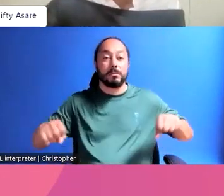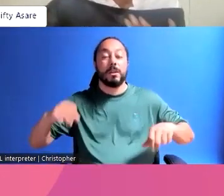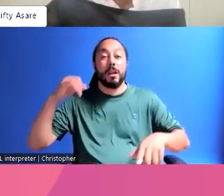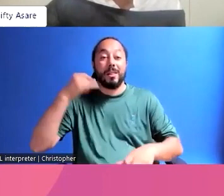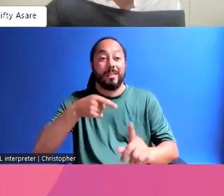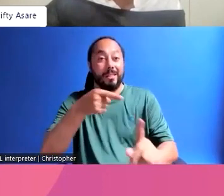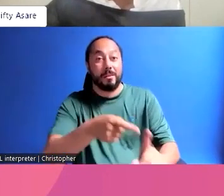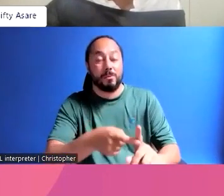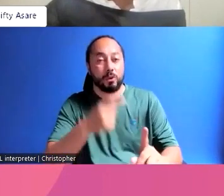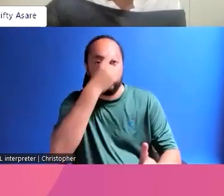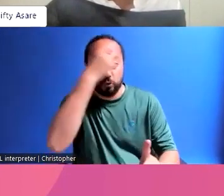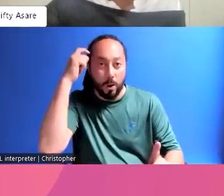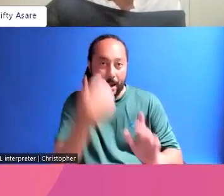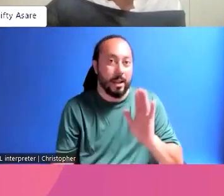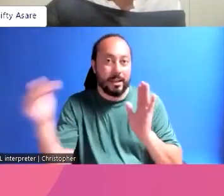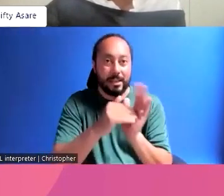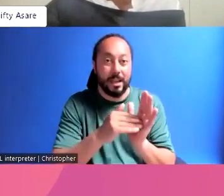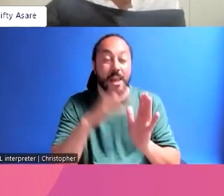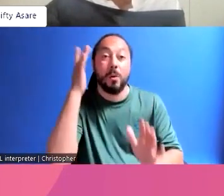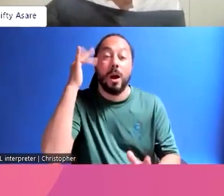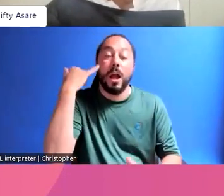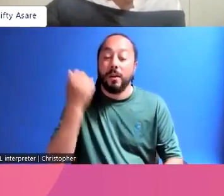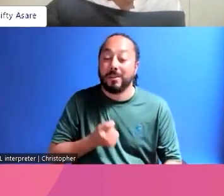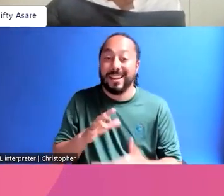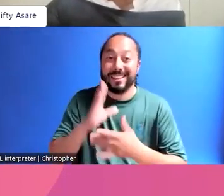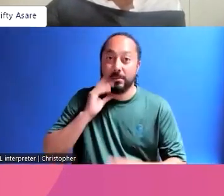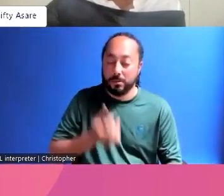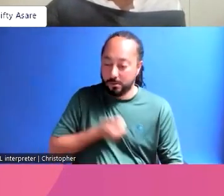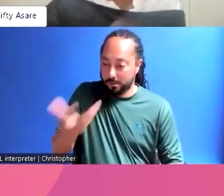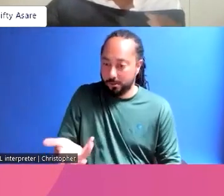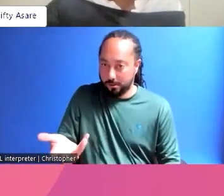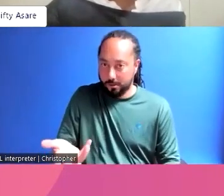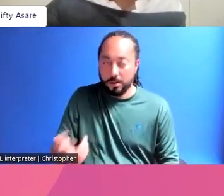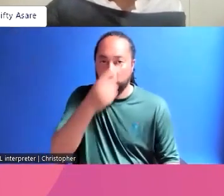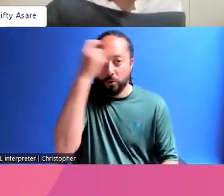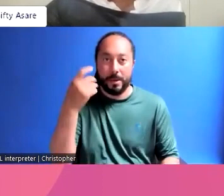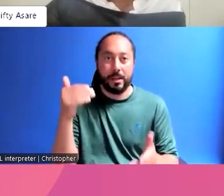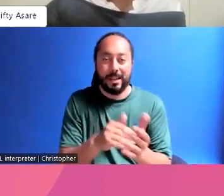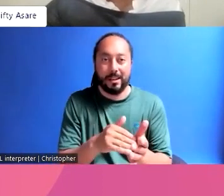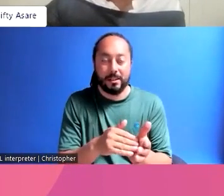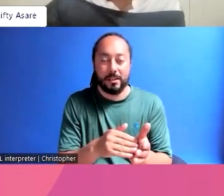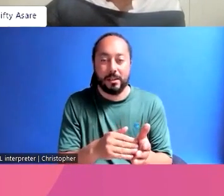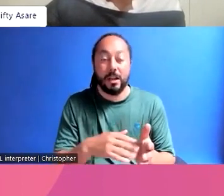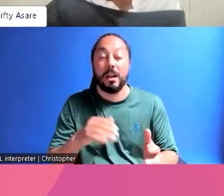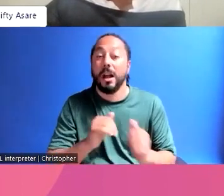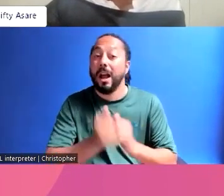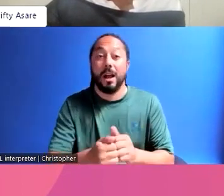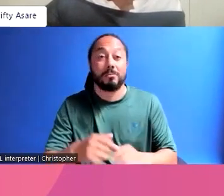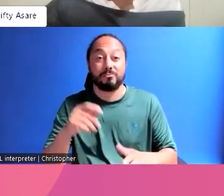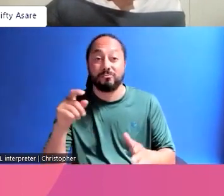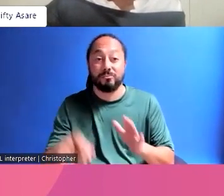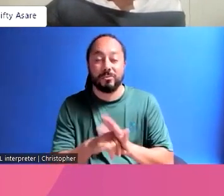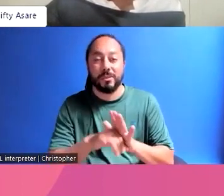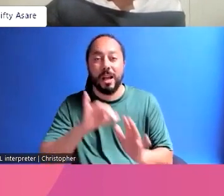again by the retelling of the experience. And this was noted only when looking at peer support on IPV.